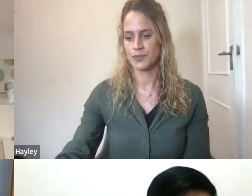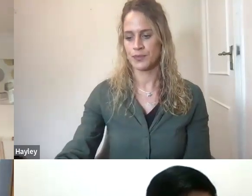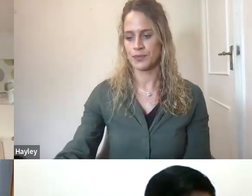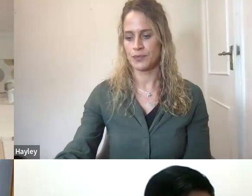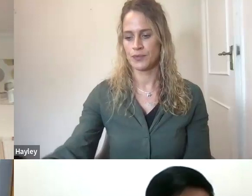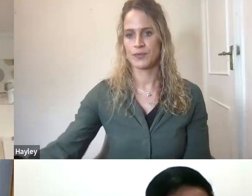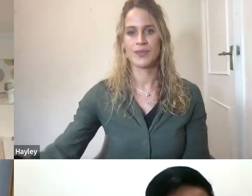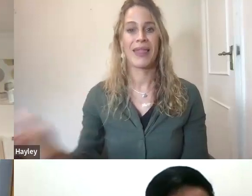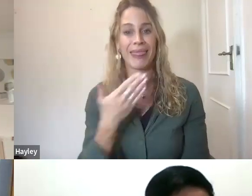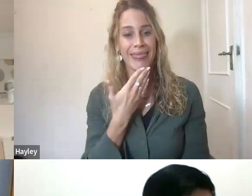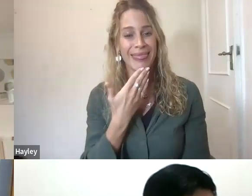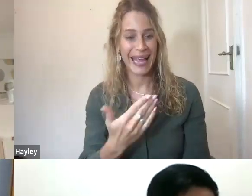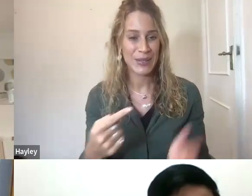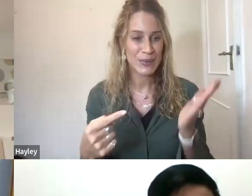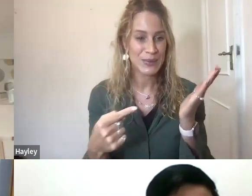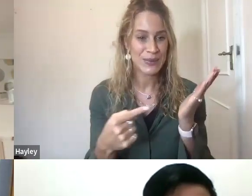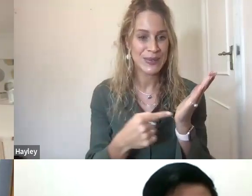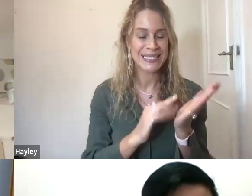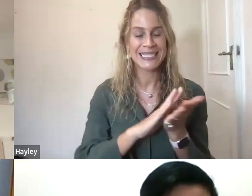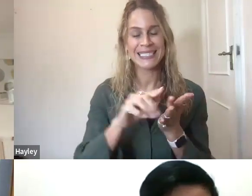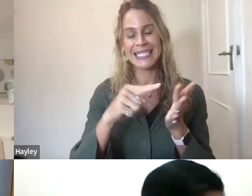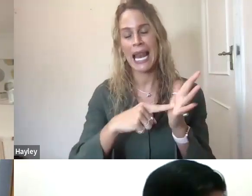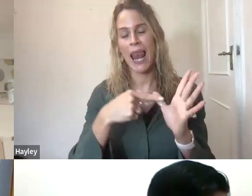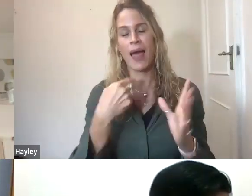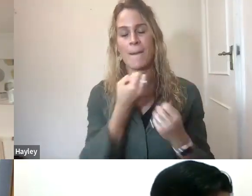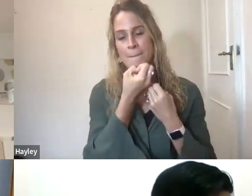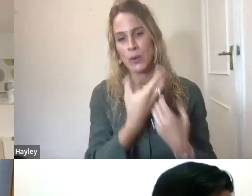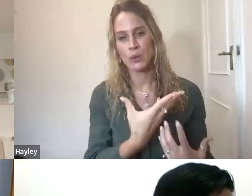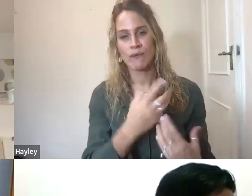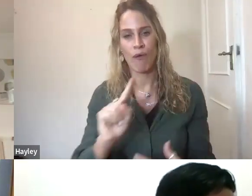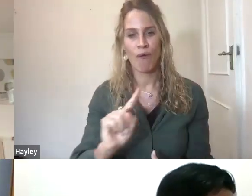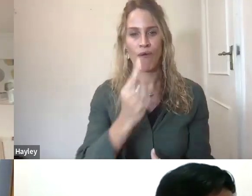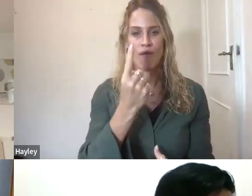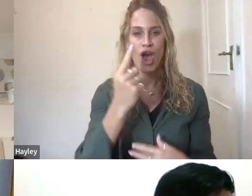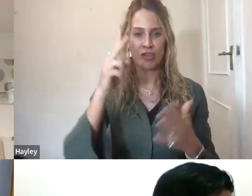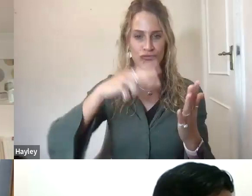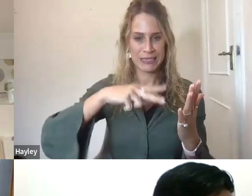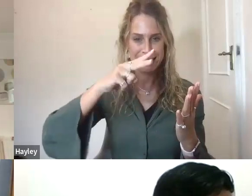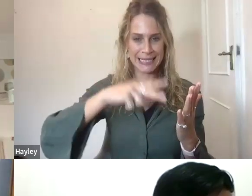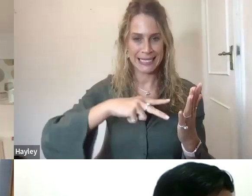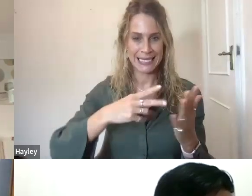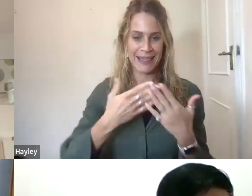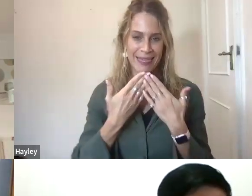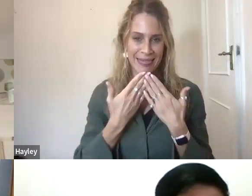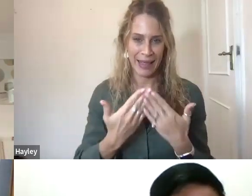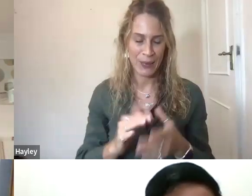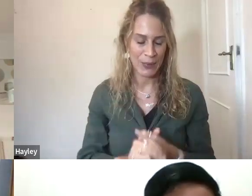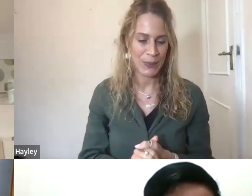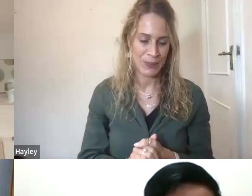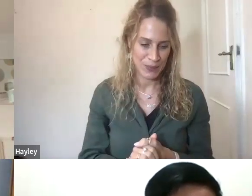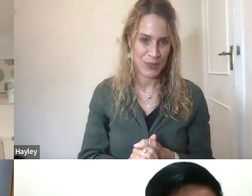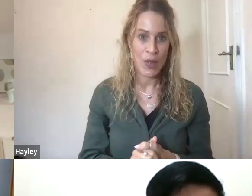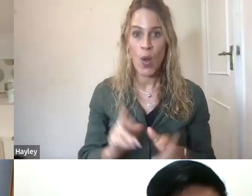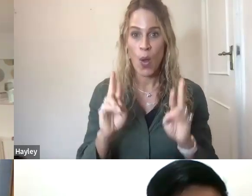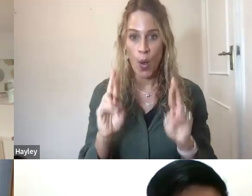Thank you, Thila, for giving us such a beautiful first reading today. We will come back hopefully